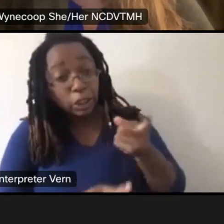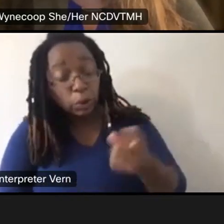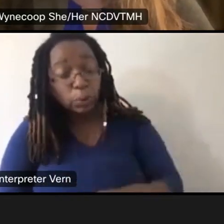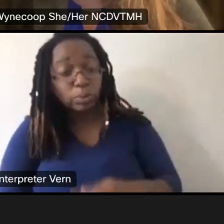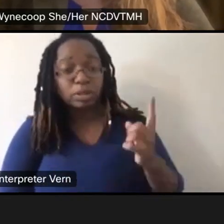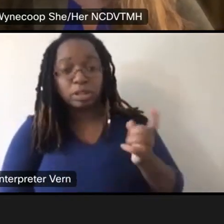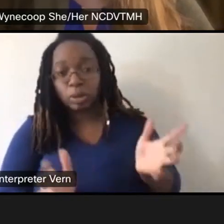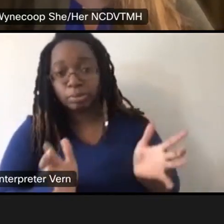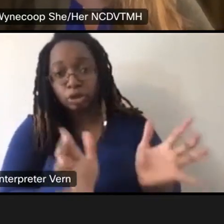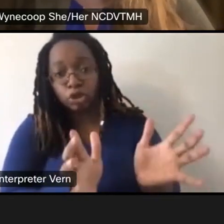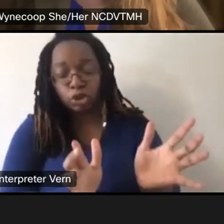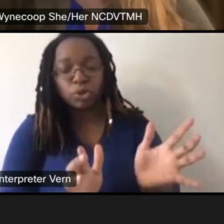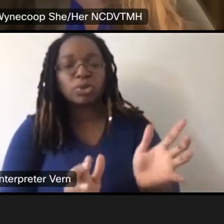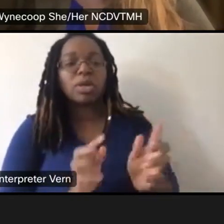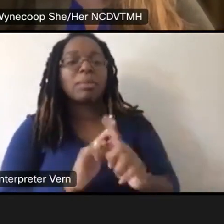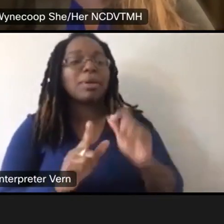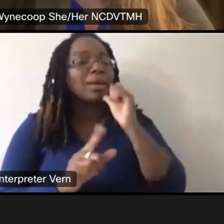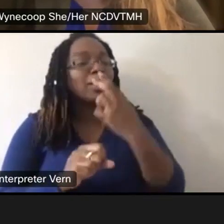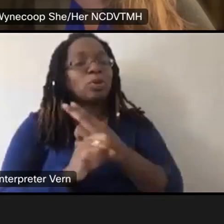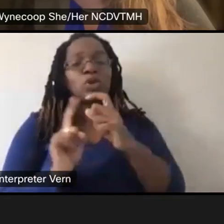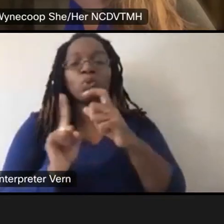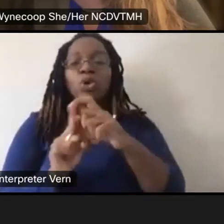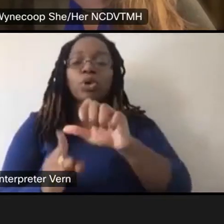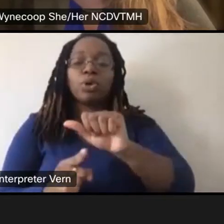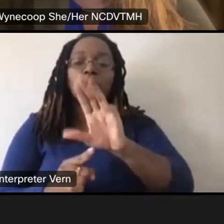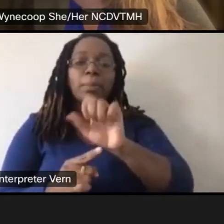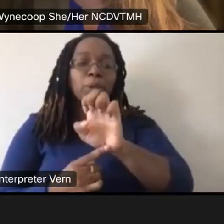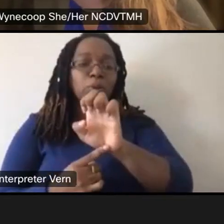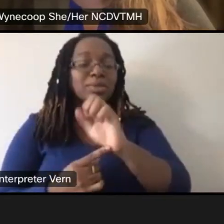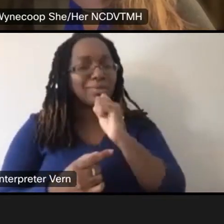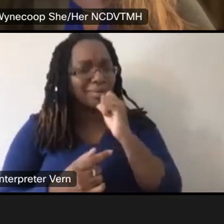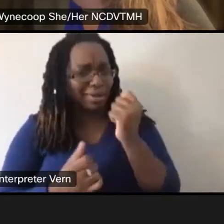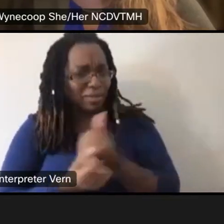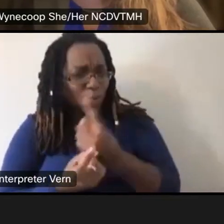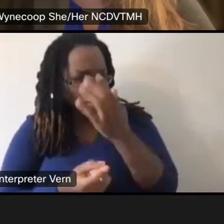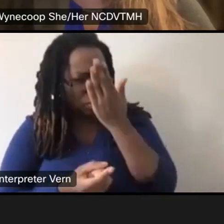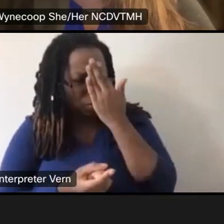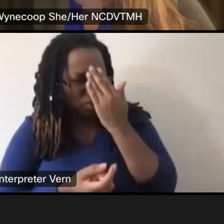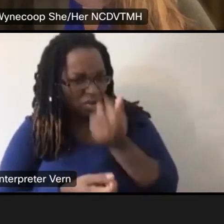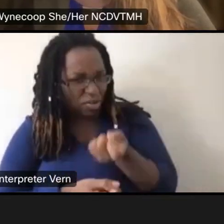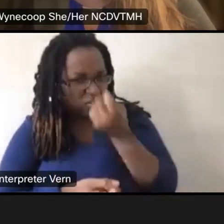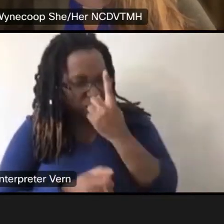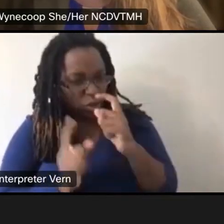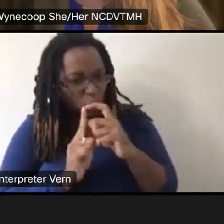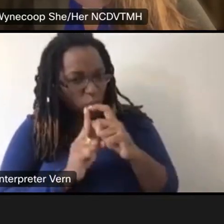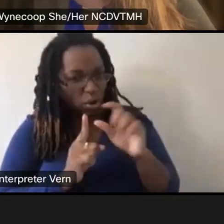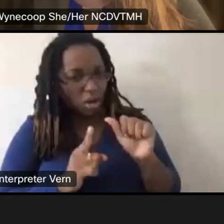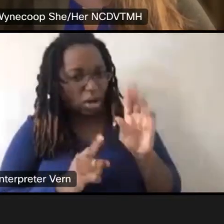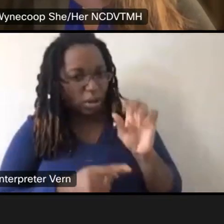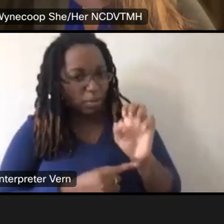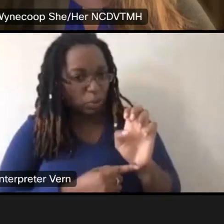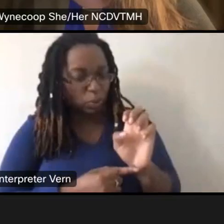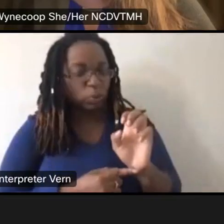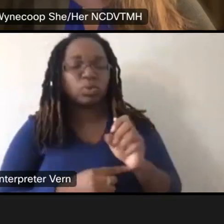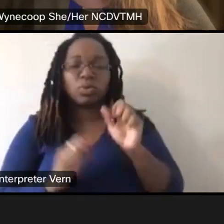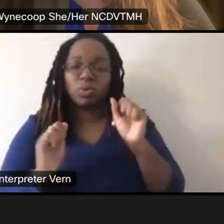calling it abuse, because as he said, like everyone doesn't identify with that. So you really just may be able to connect with more